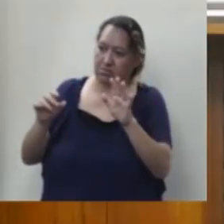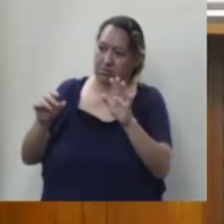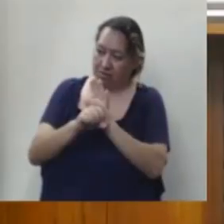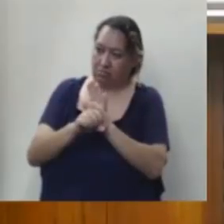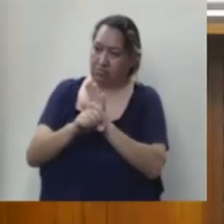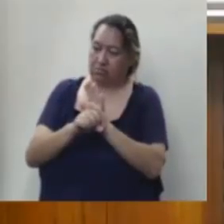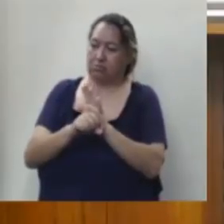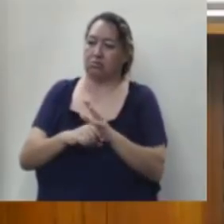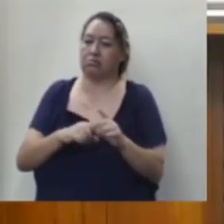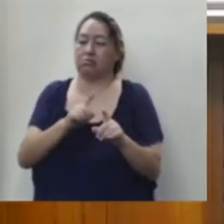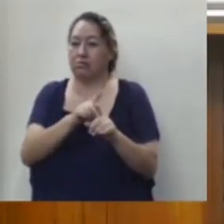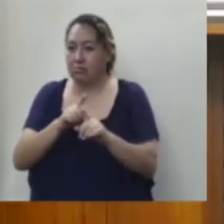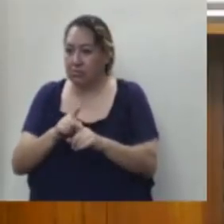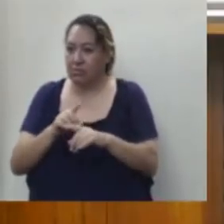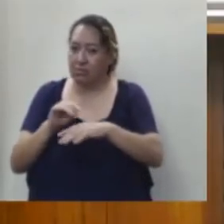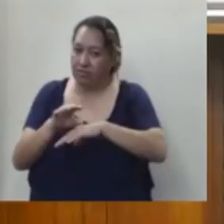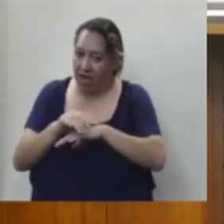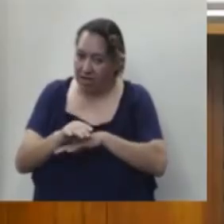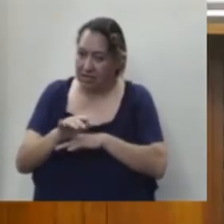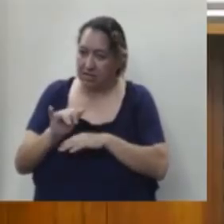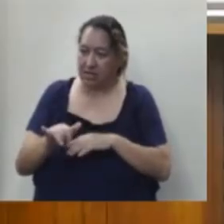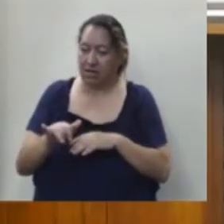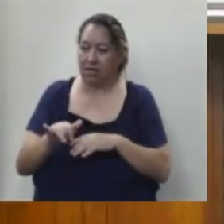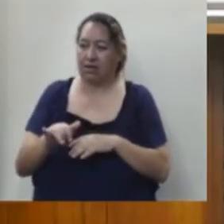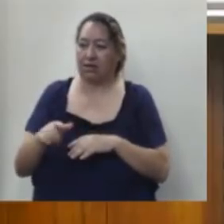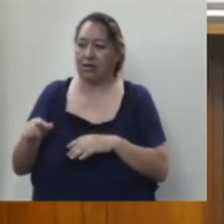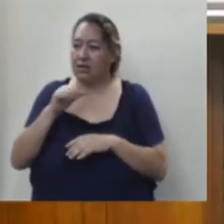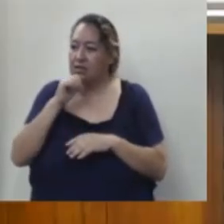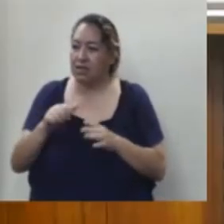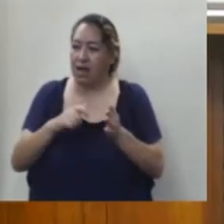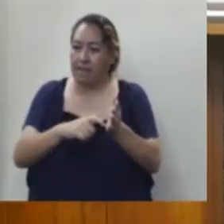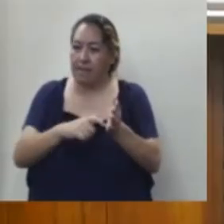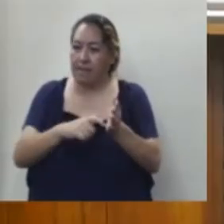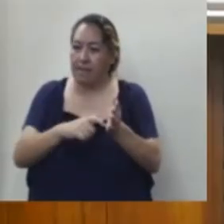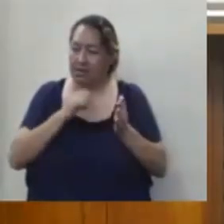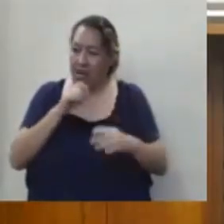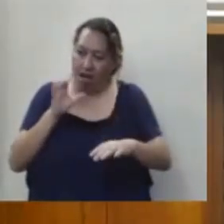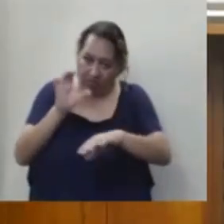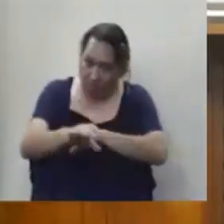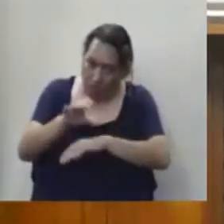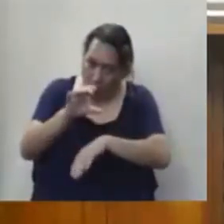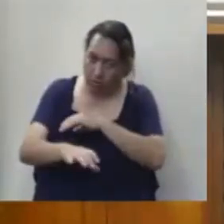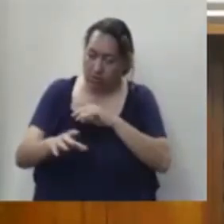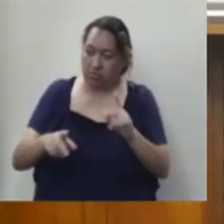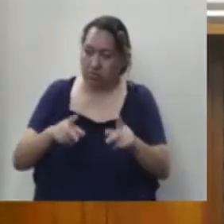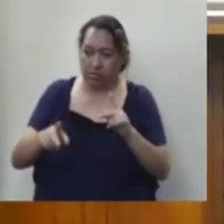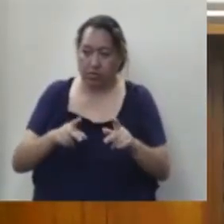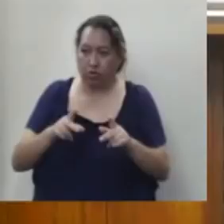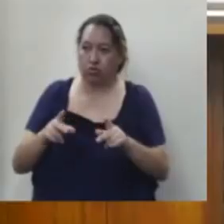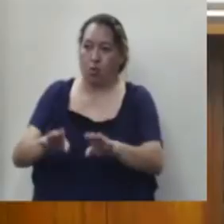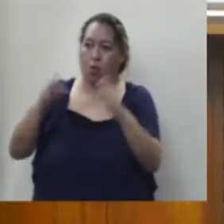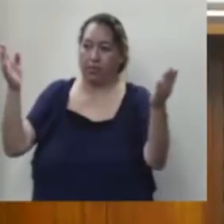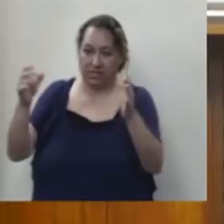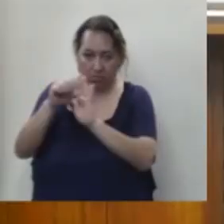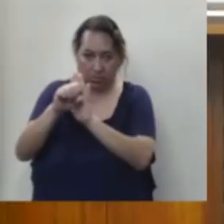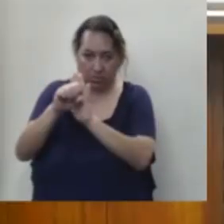advised that this is not a mandate. He's not forcing people to open up their states, but to use these